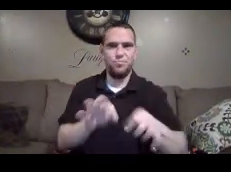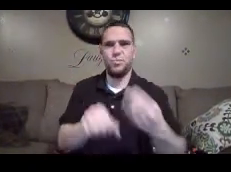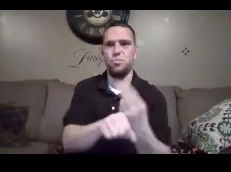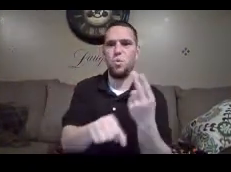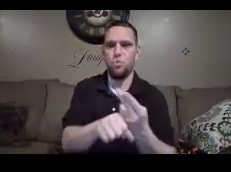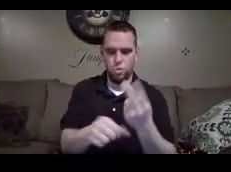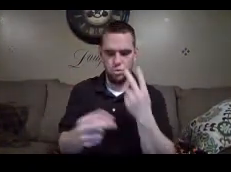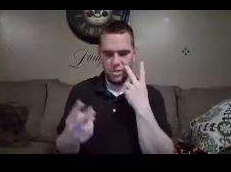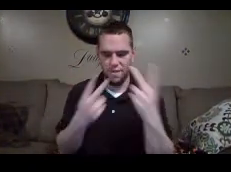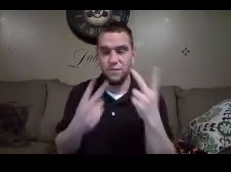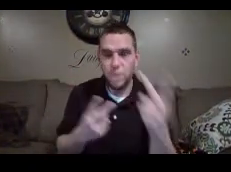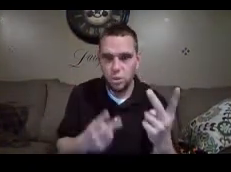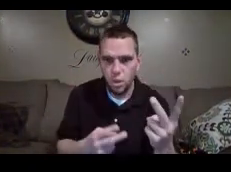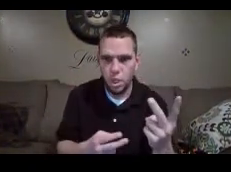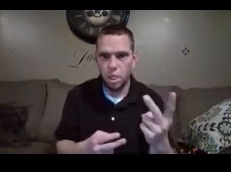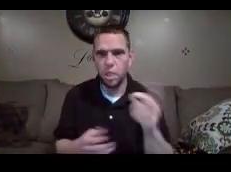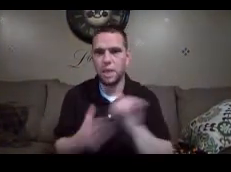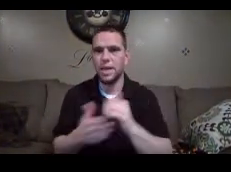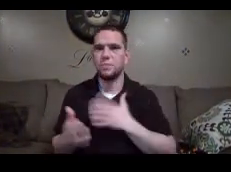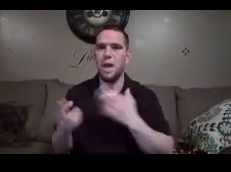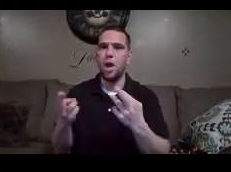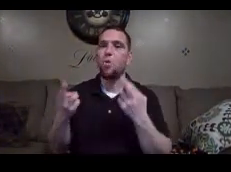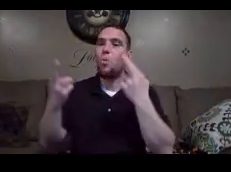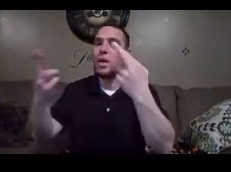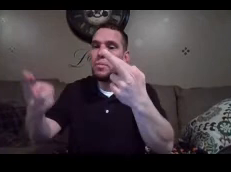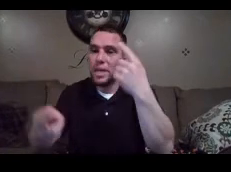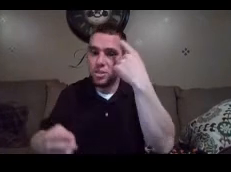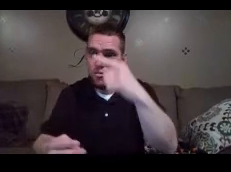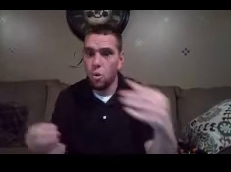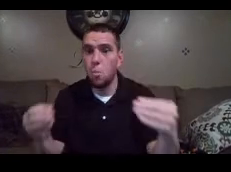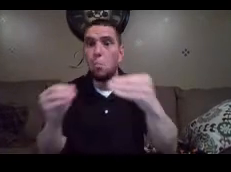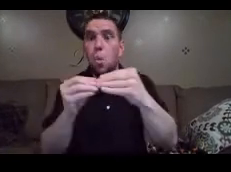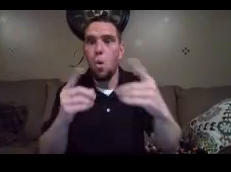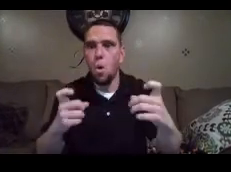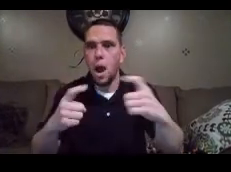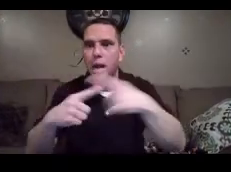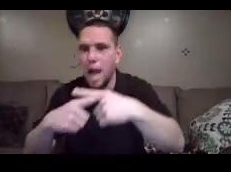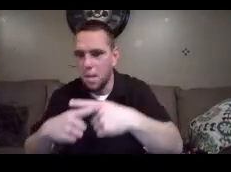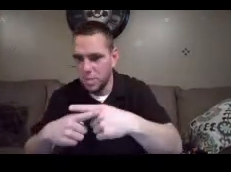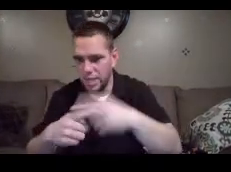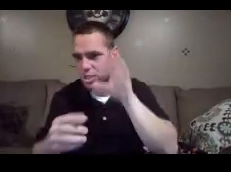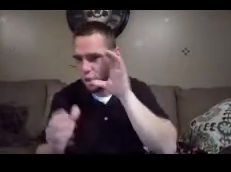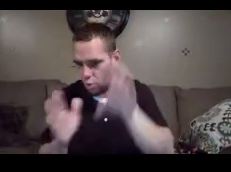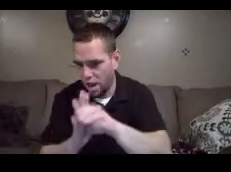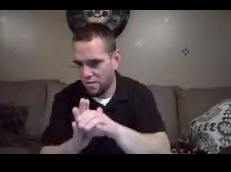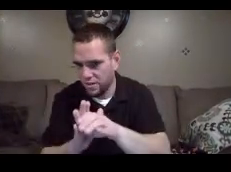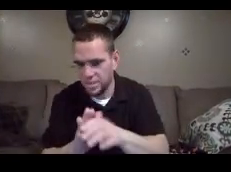my recommendation for the more complex graphics. Thank you, Jonathan. How can